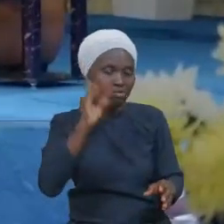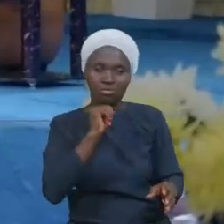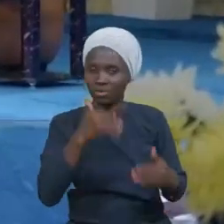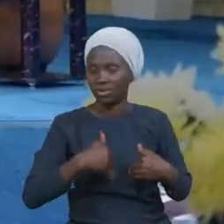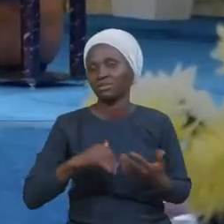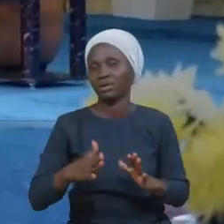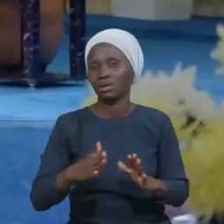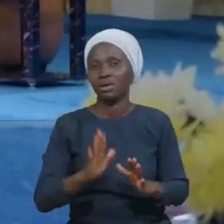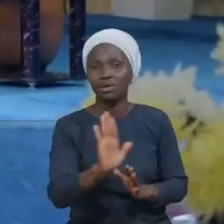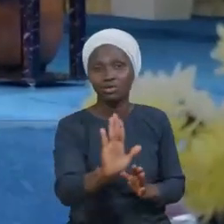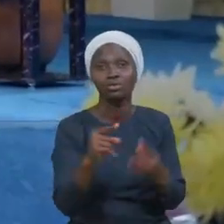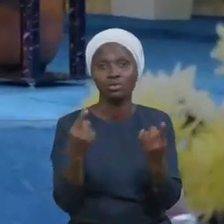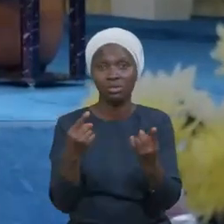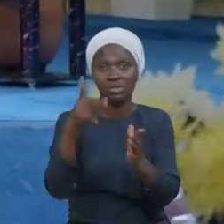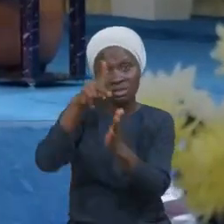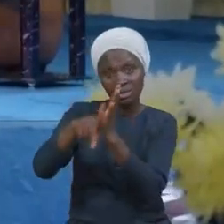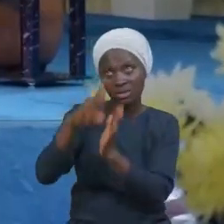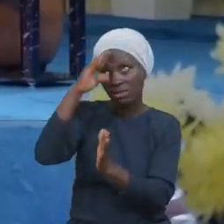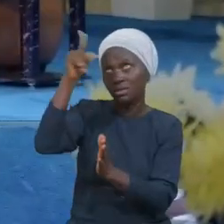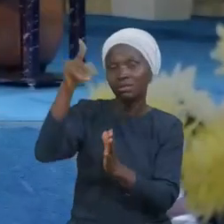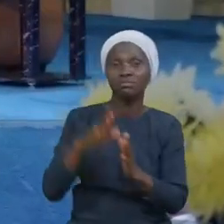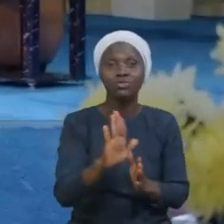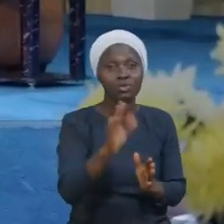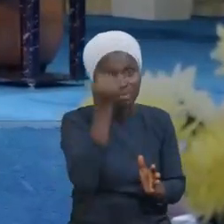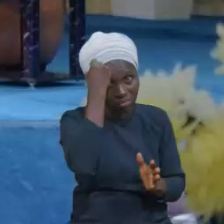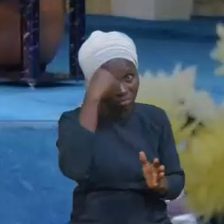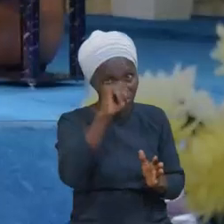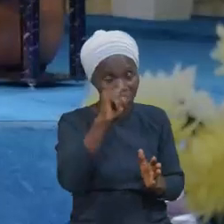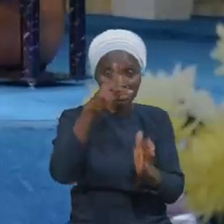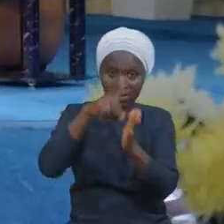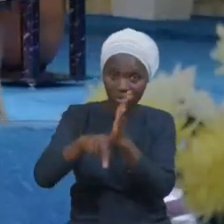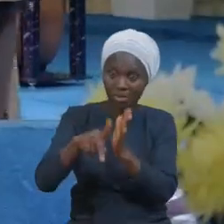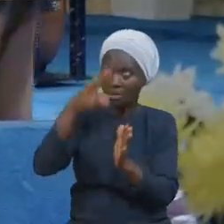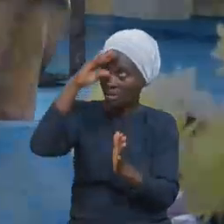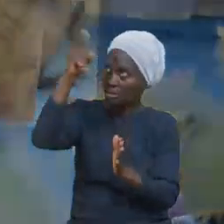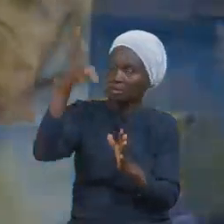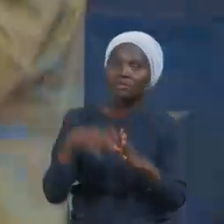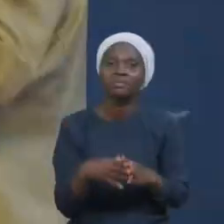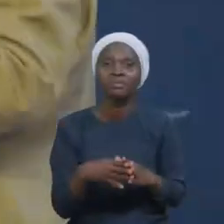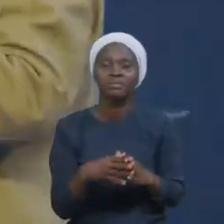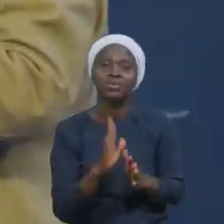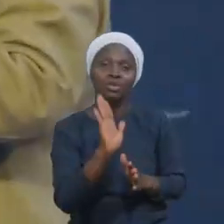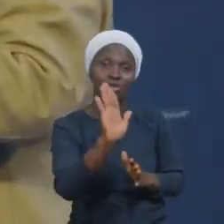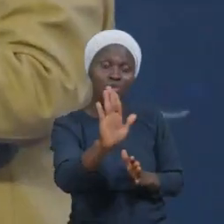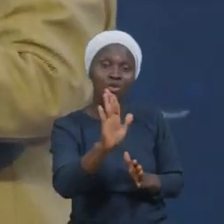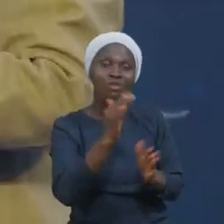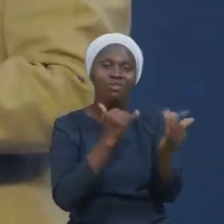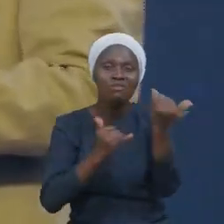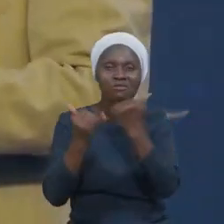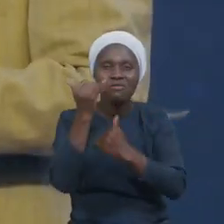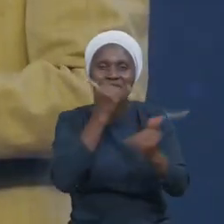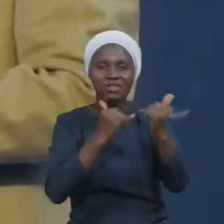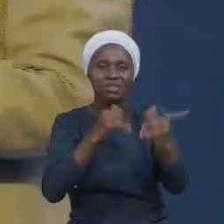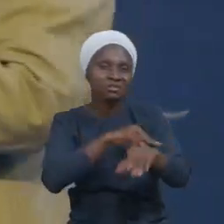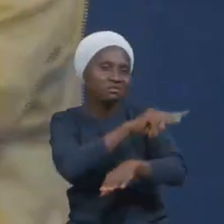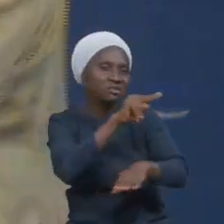him. Your disobedience slew him. Your offensive nature,